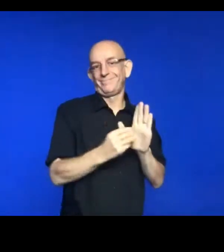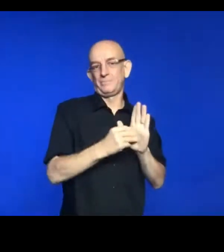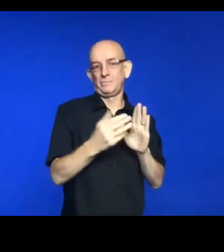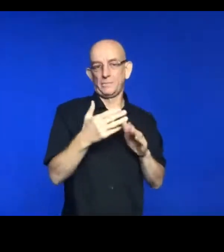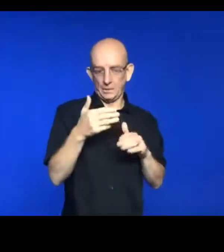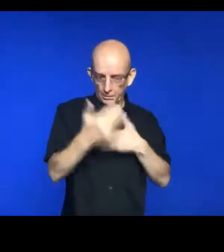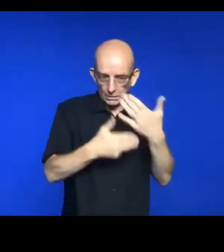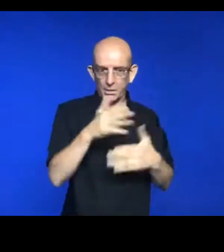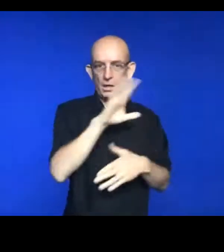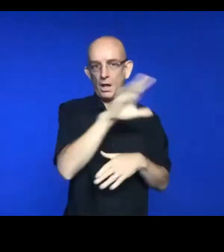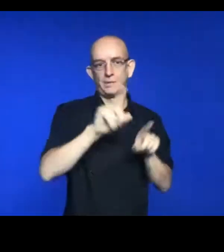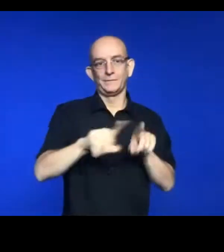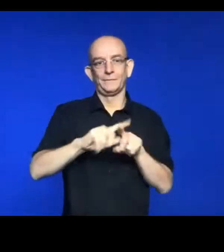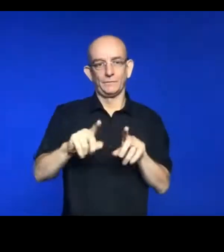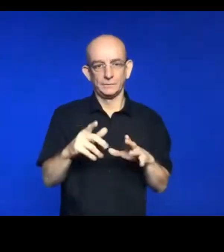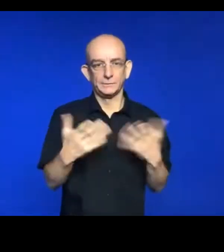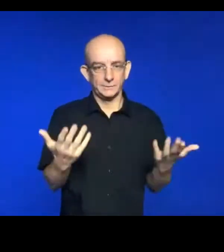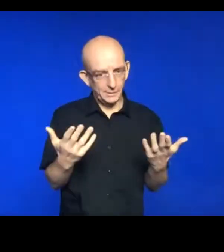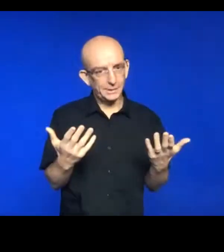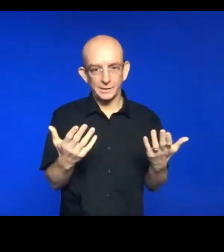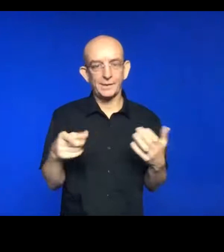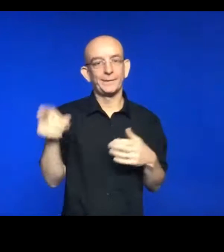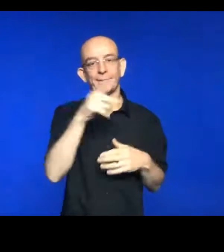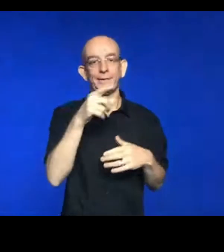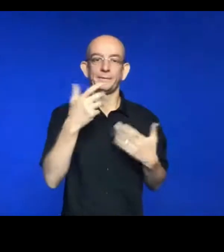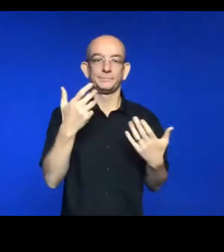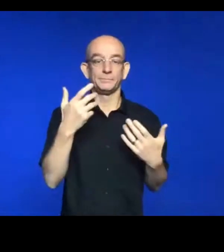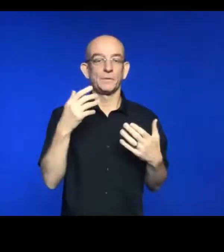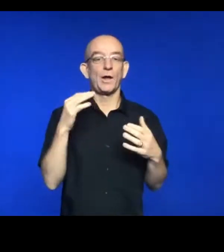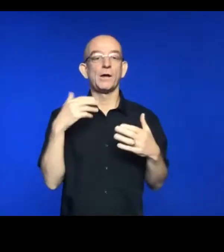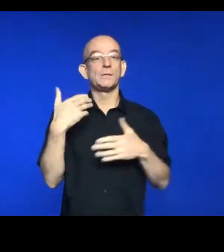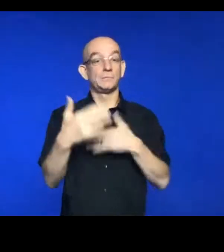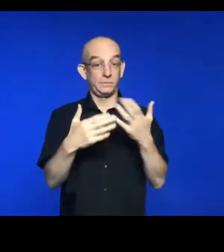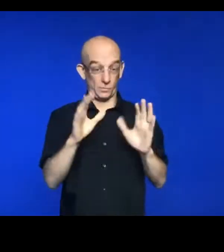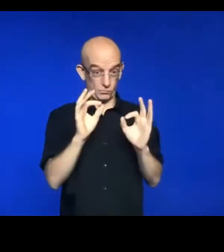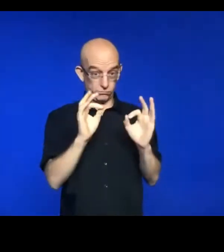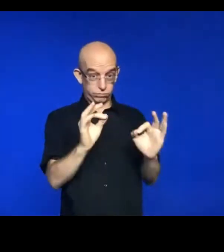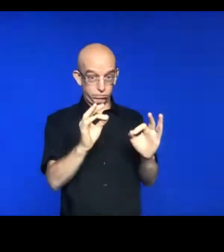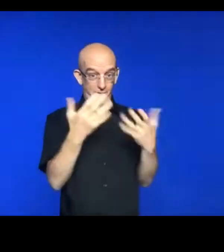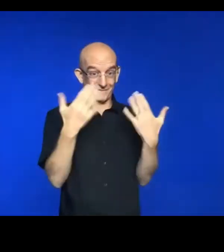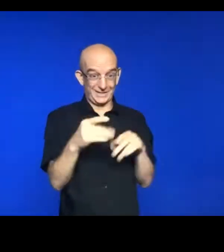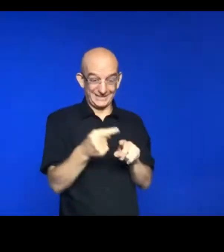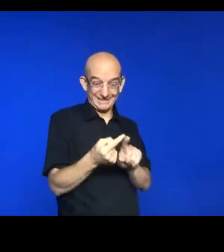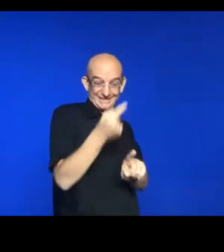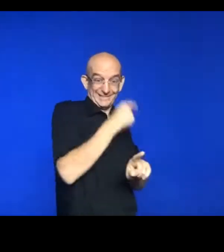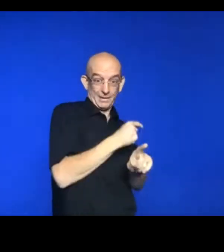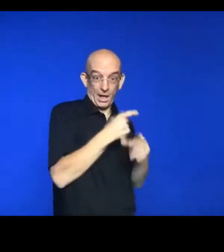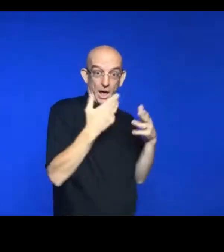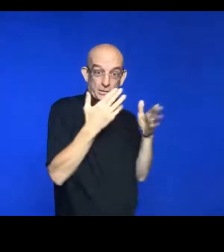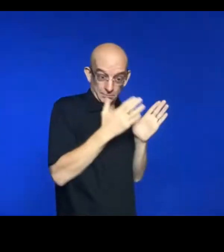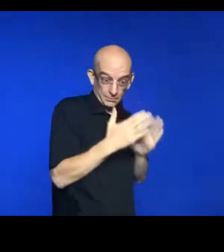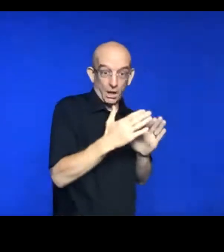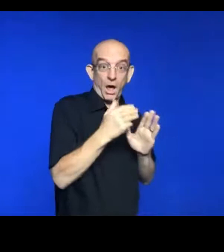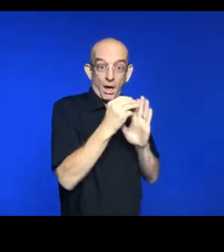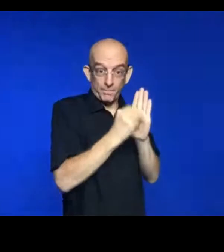ideally, after having already planned from the outset that the agenda of disability is included in the response, and